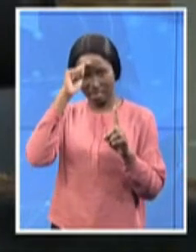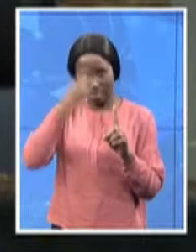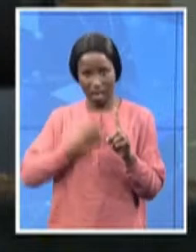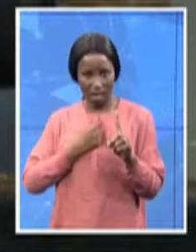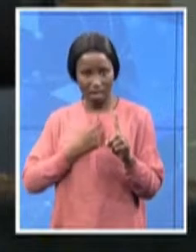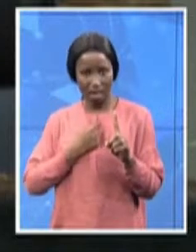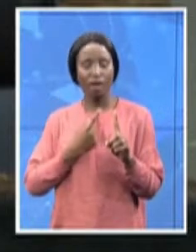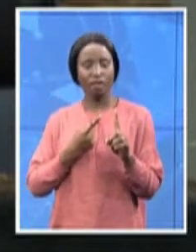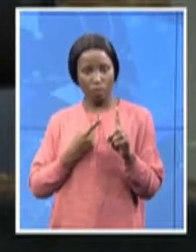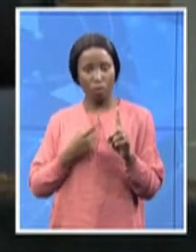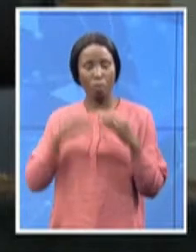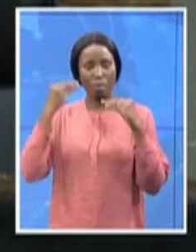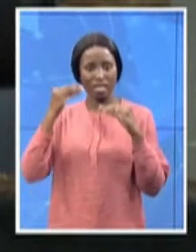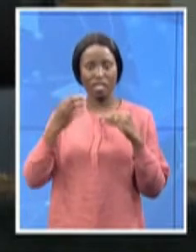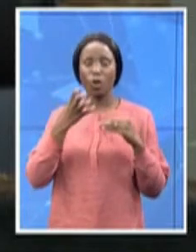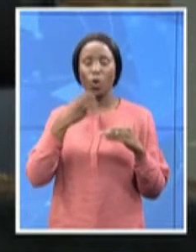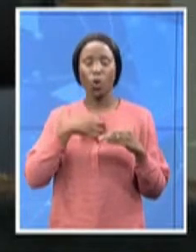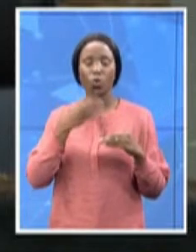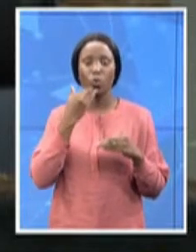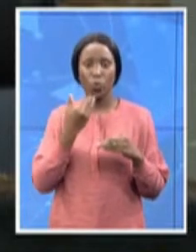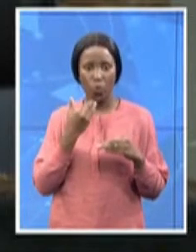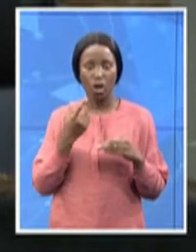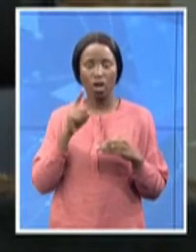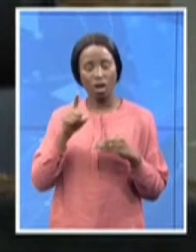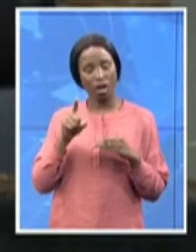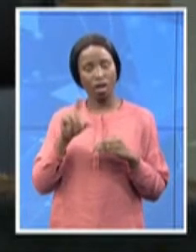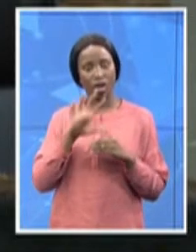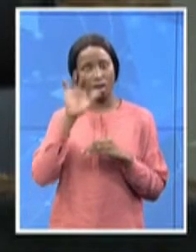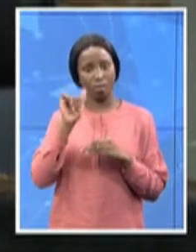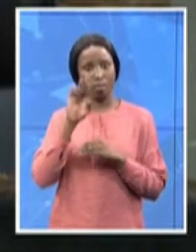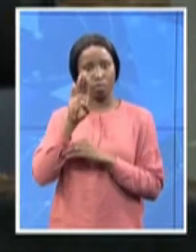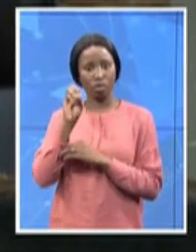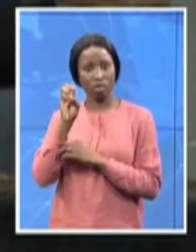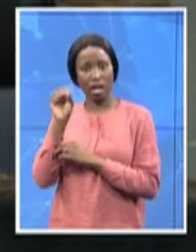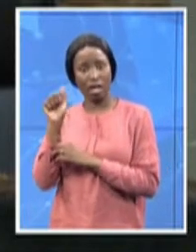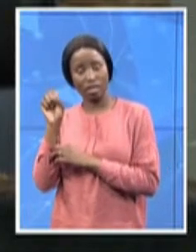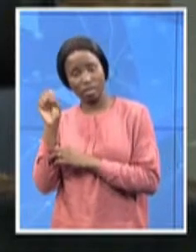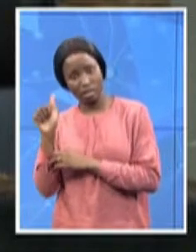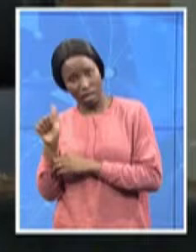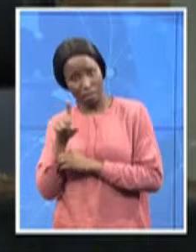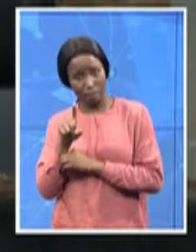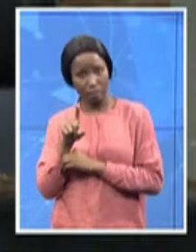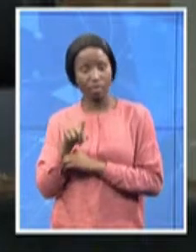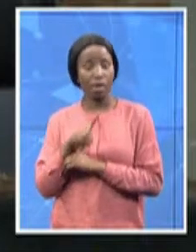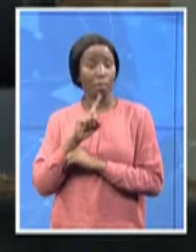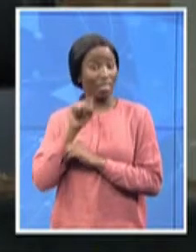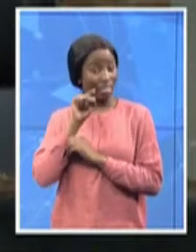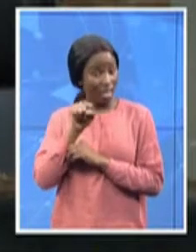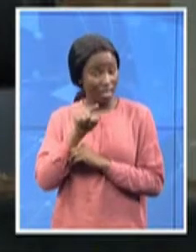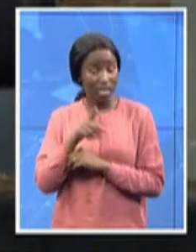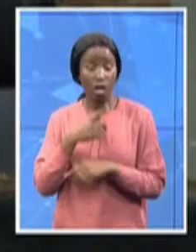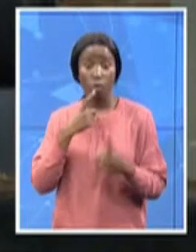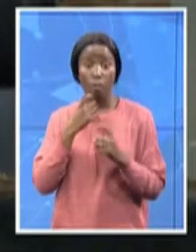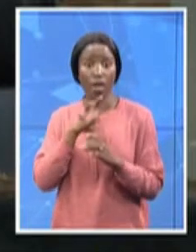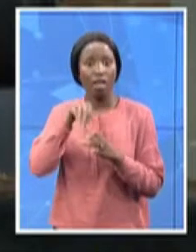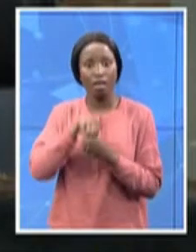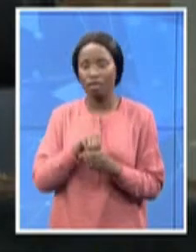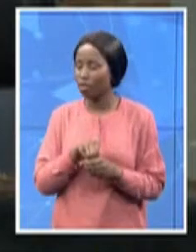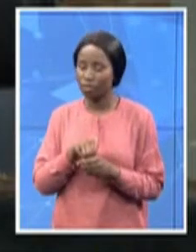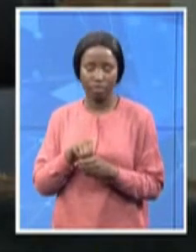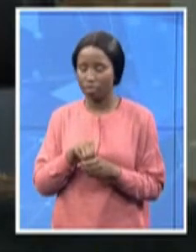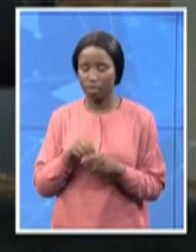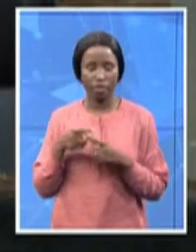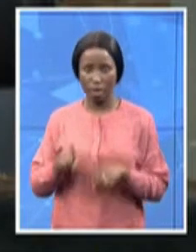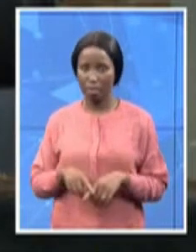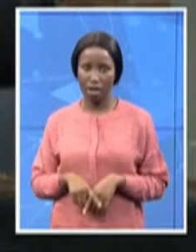Operations. This issue did not form part of the complaints she was investigating. Therefore, it was not competent for the